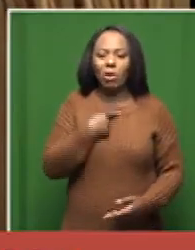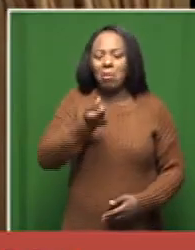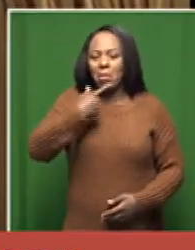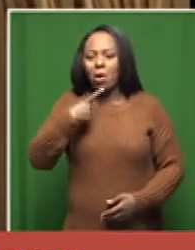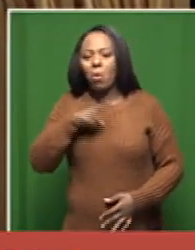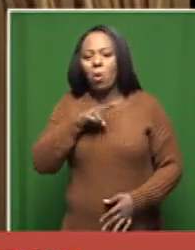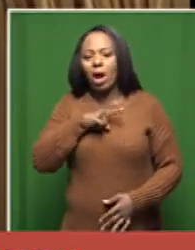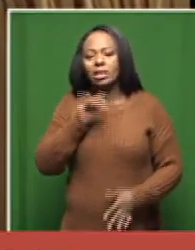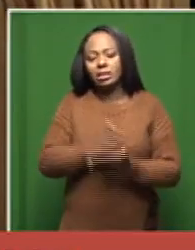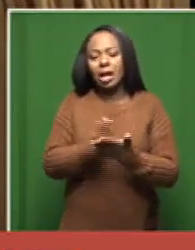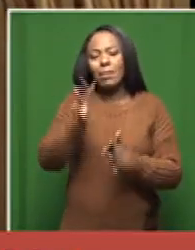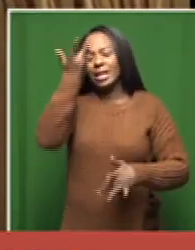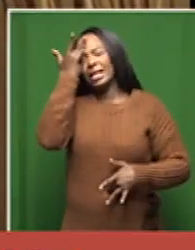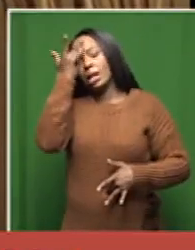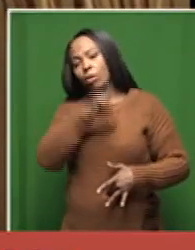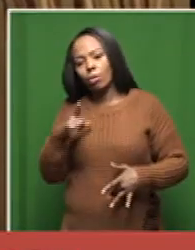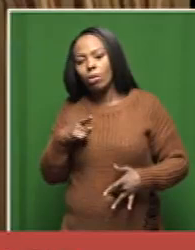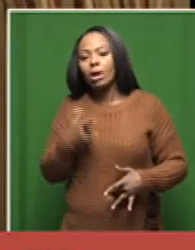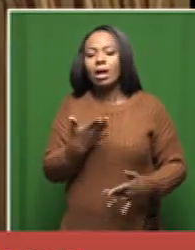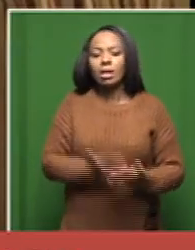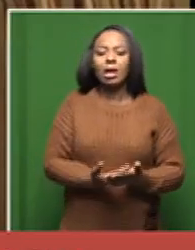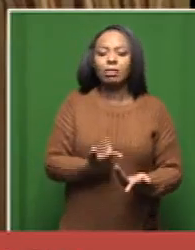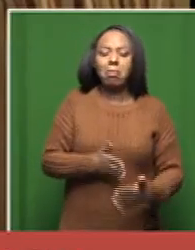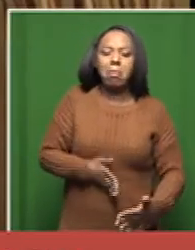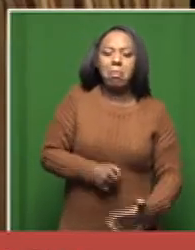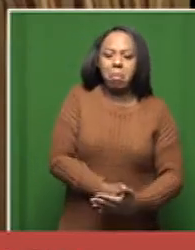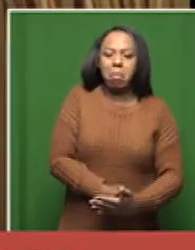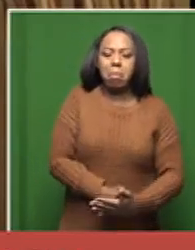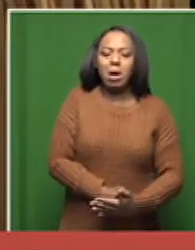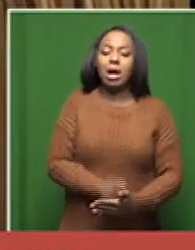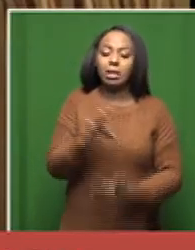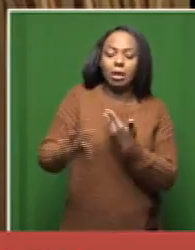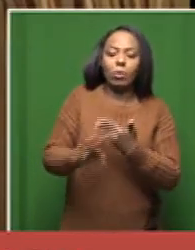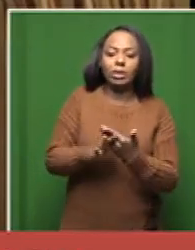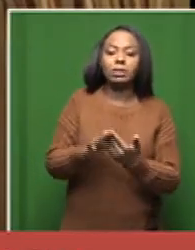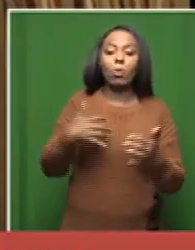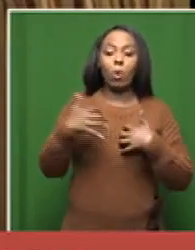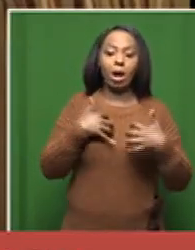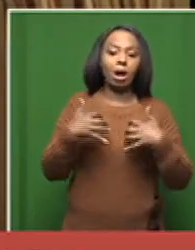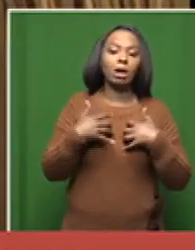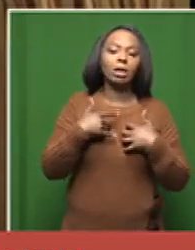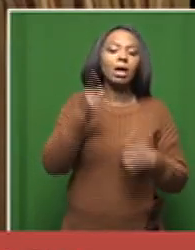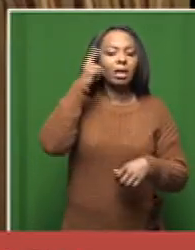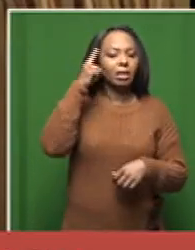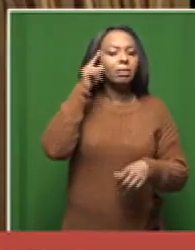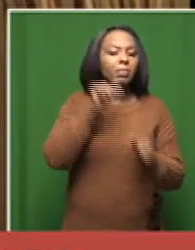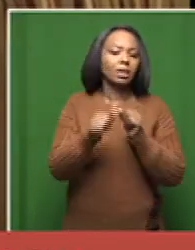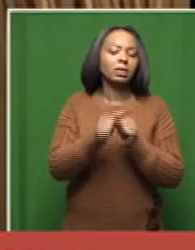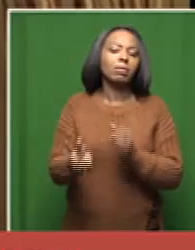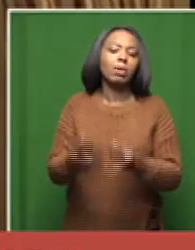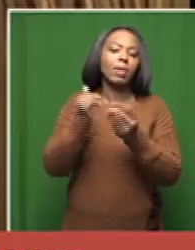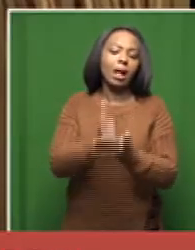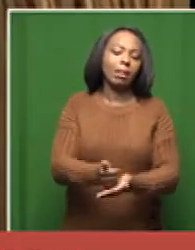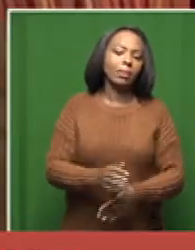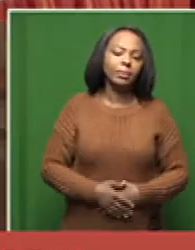can cause that. But I would be seriously concerned with, 3 weeks is a bit of a worry. So I think we need to get help there. All